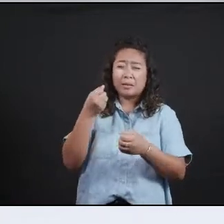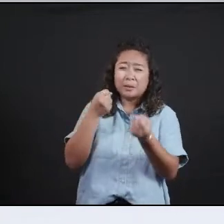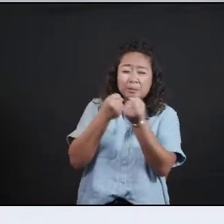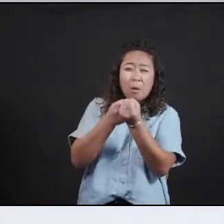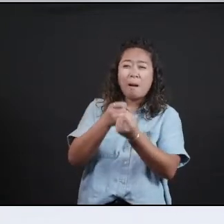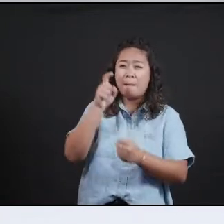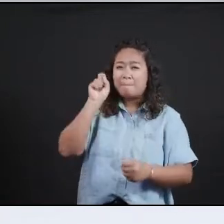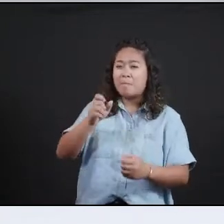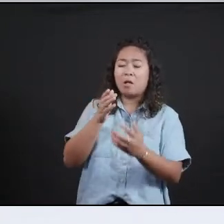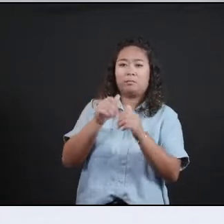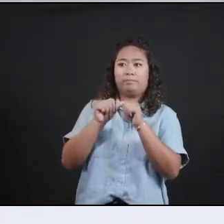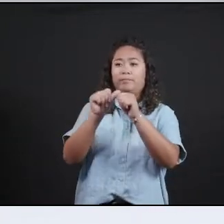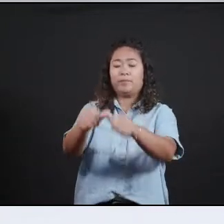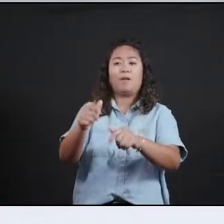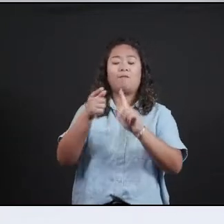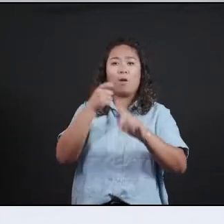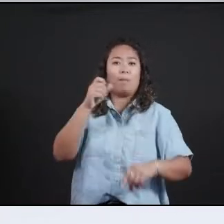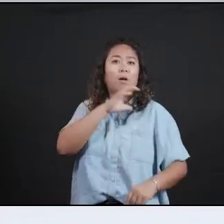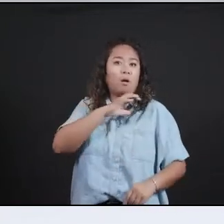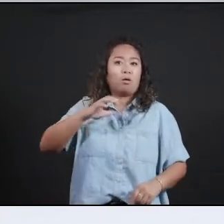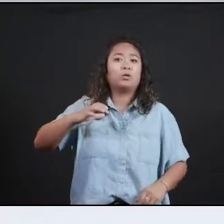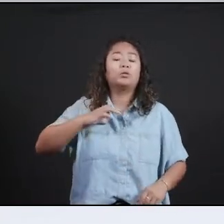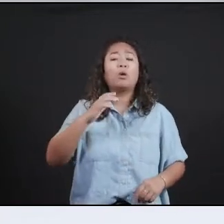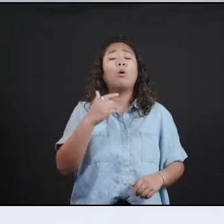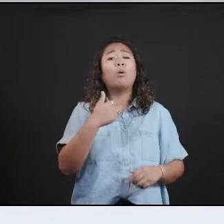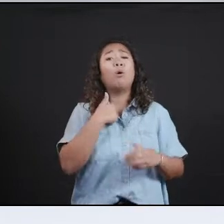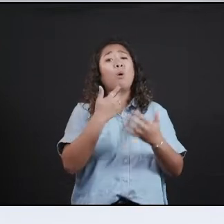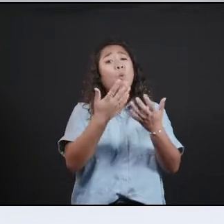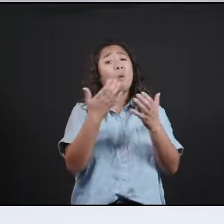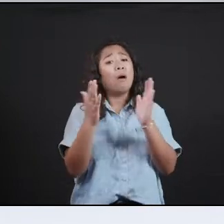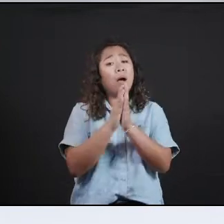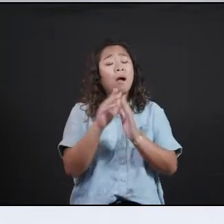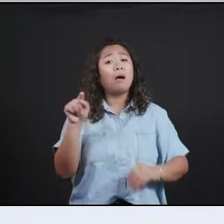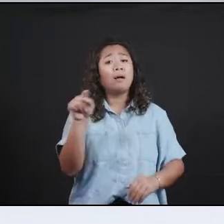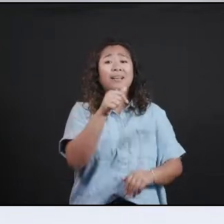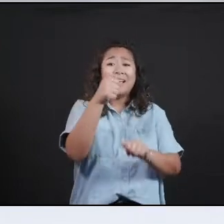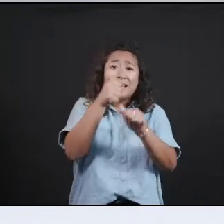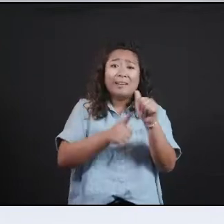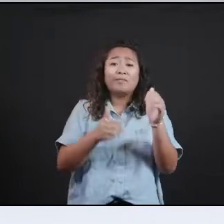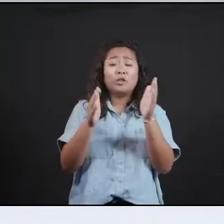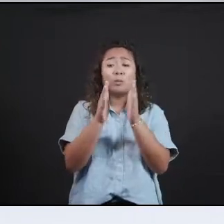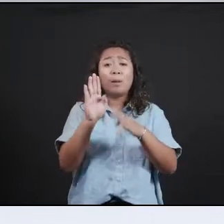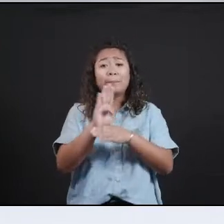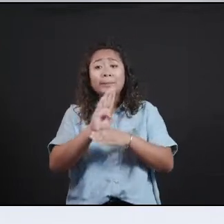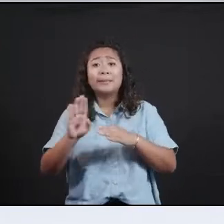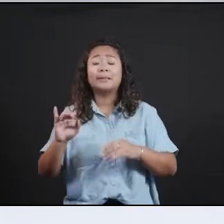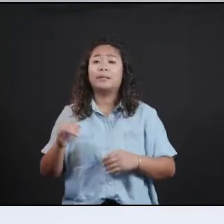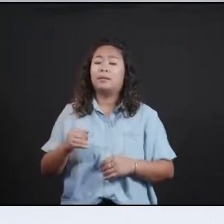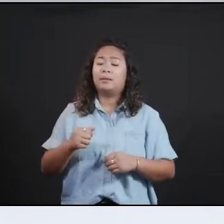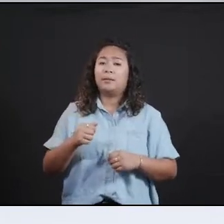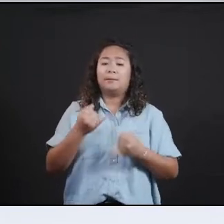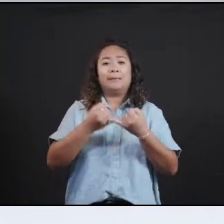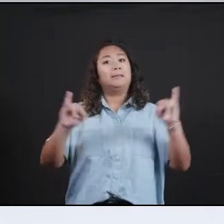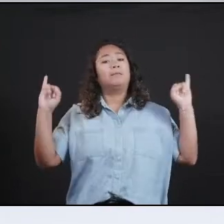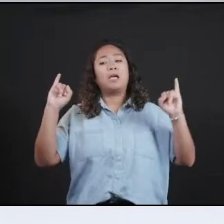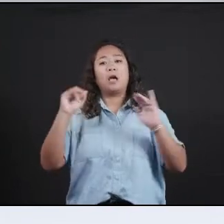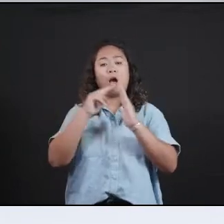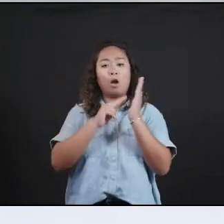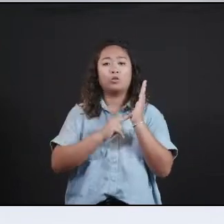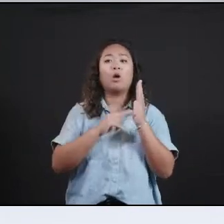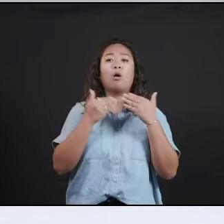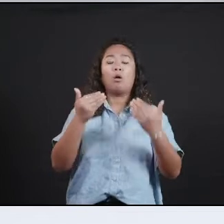agriculture vendors sell at the agriculture grounds on St. Croix. We received numerous communications and saw on Facebook